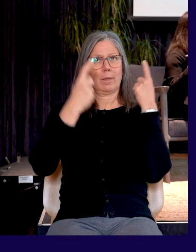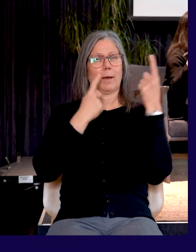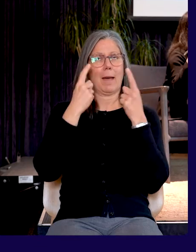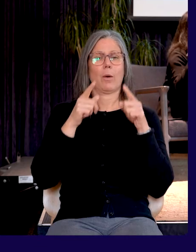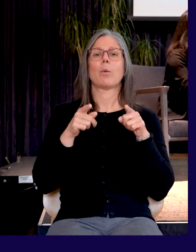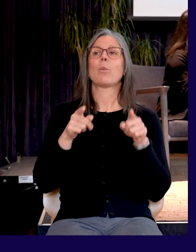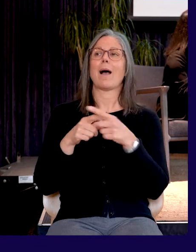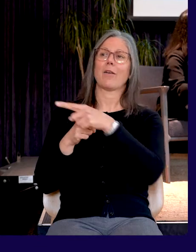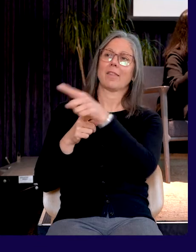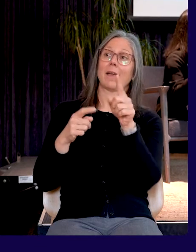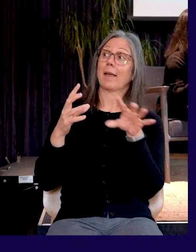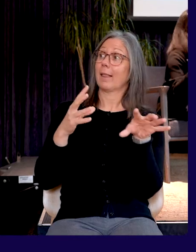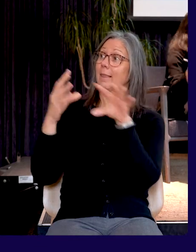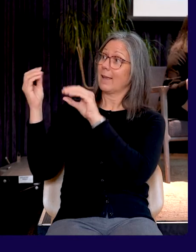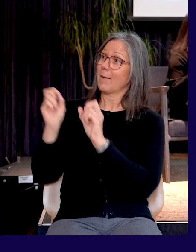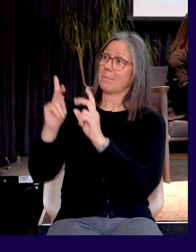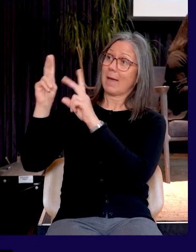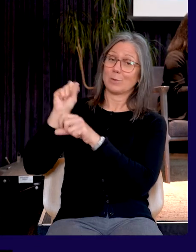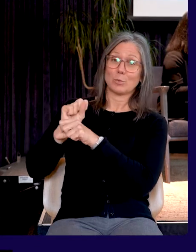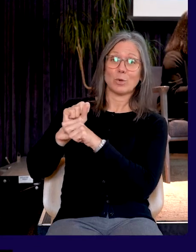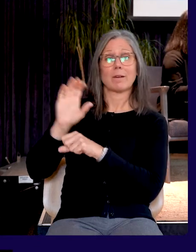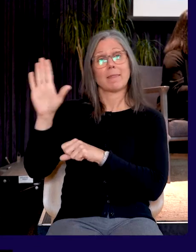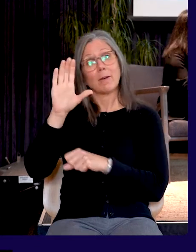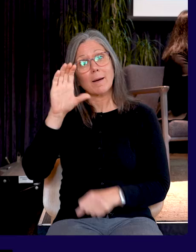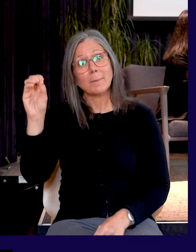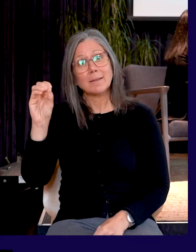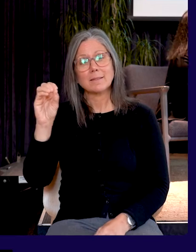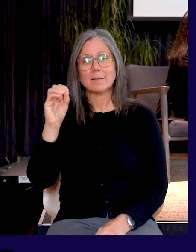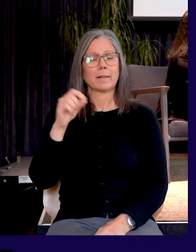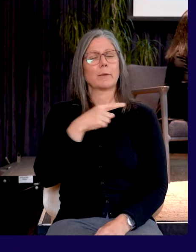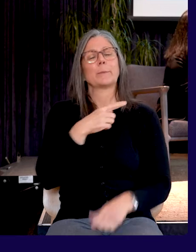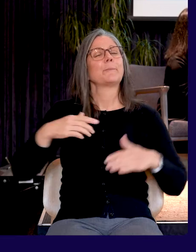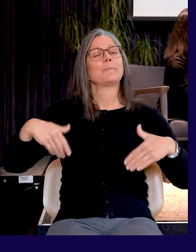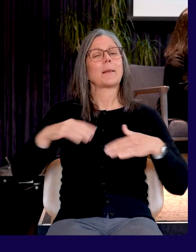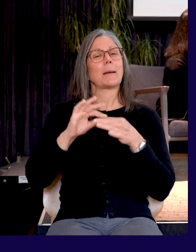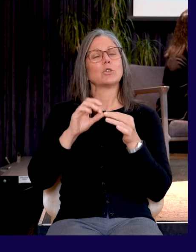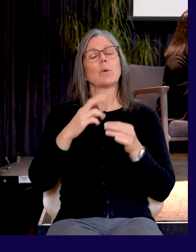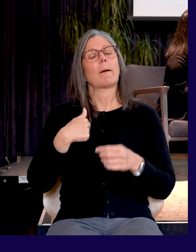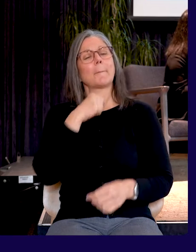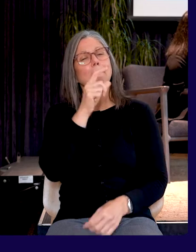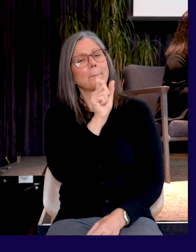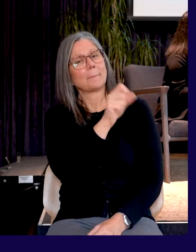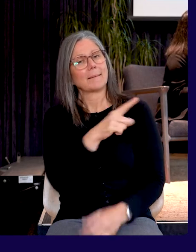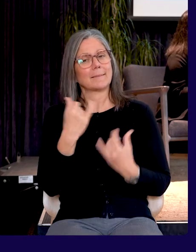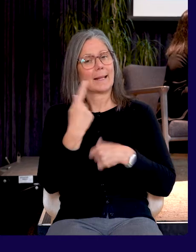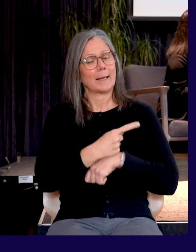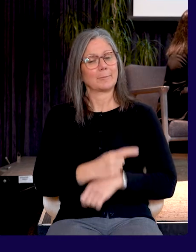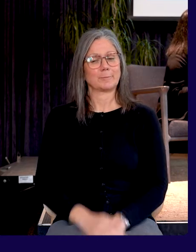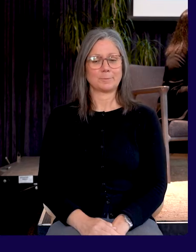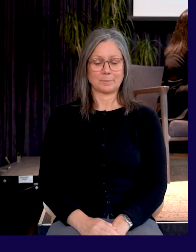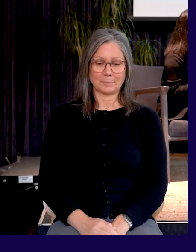as they leave here, head back to their jobs, their companies, that you haven't mentioned or I haven't asked about today?